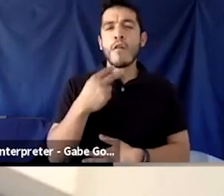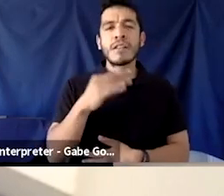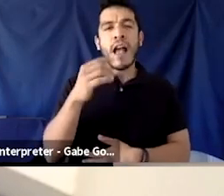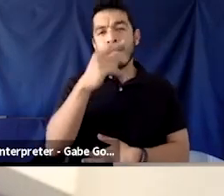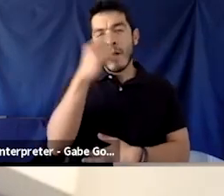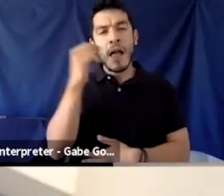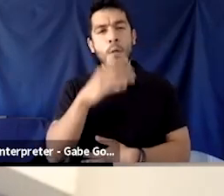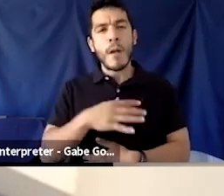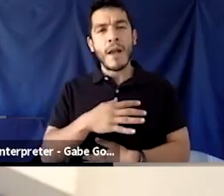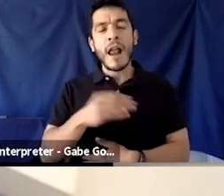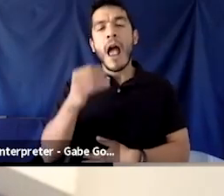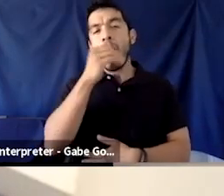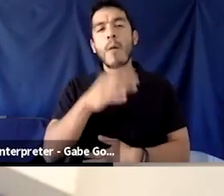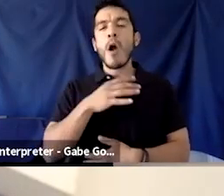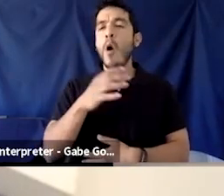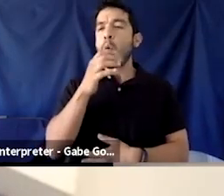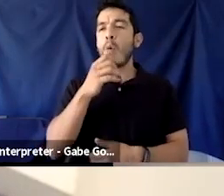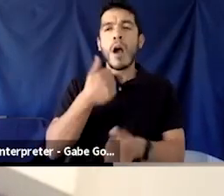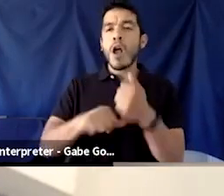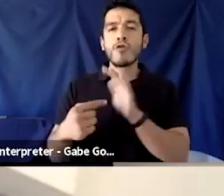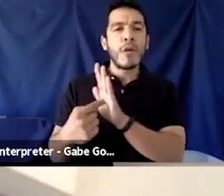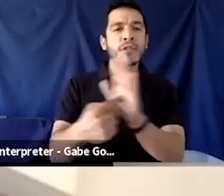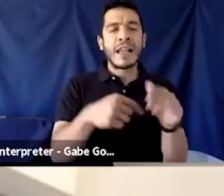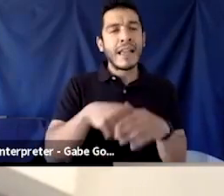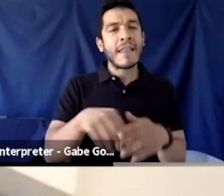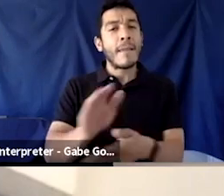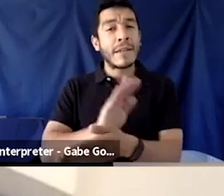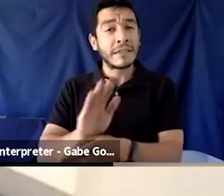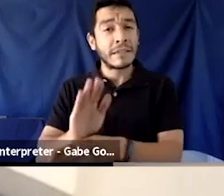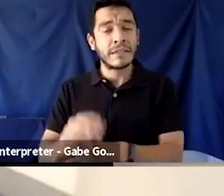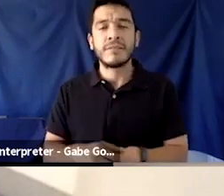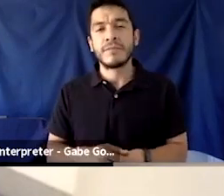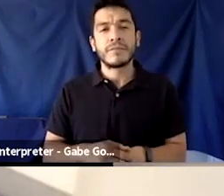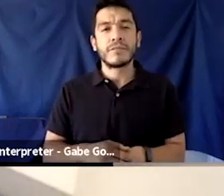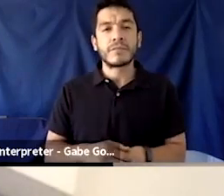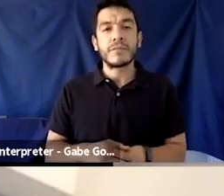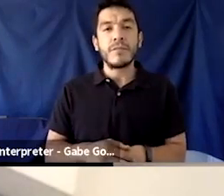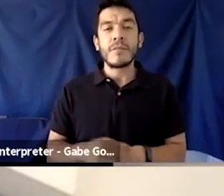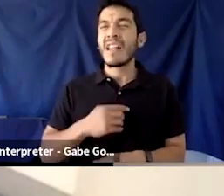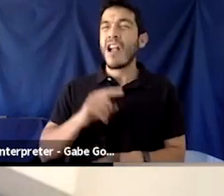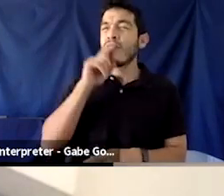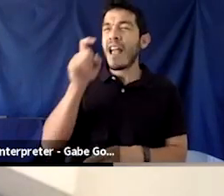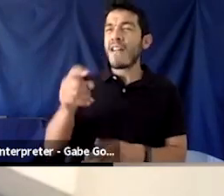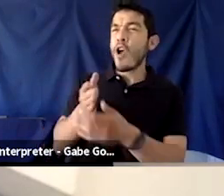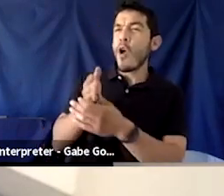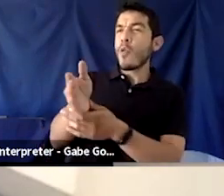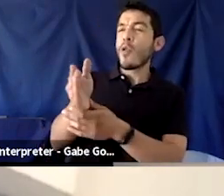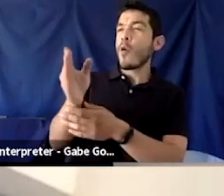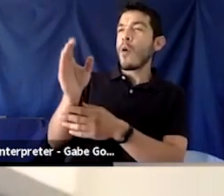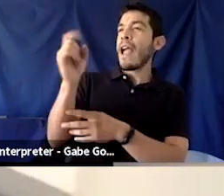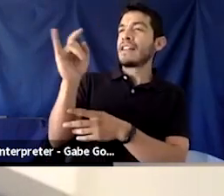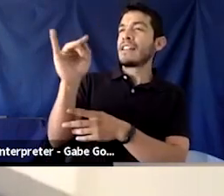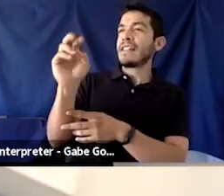were underrepresented in the business. It was sort of going through the executive ranks, working